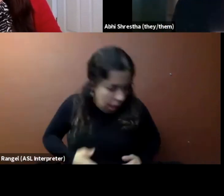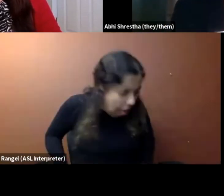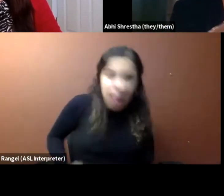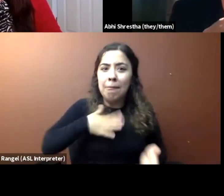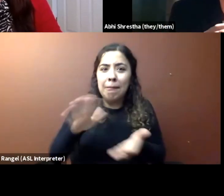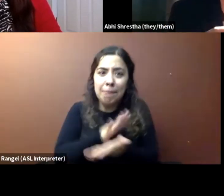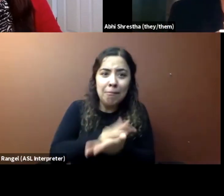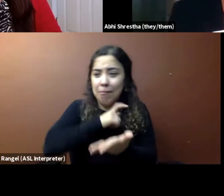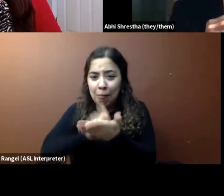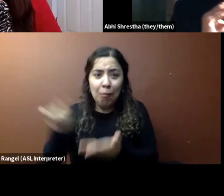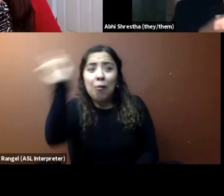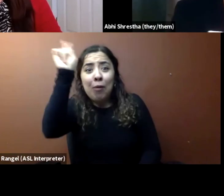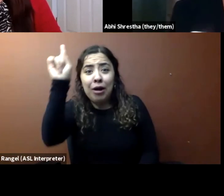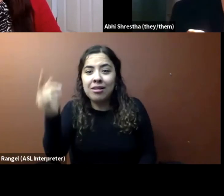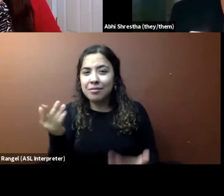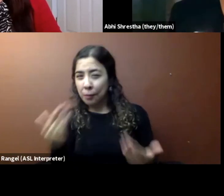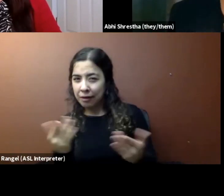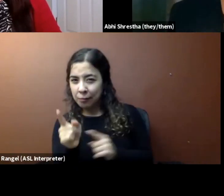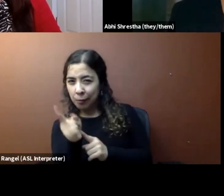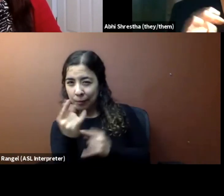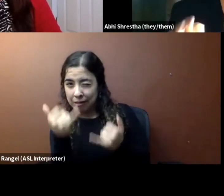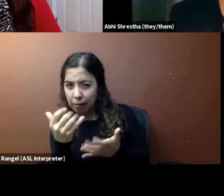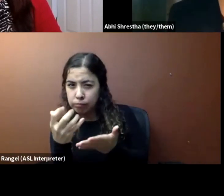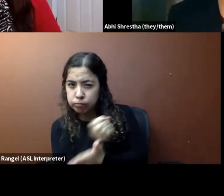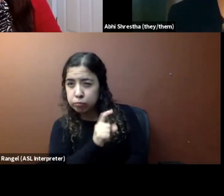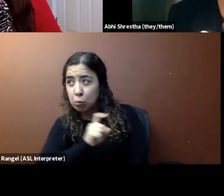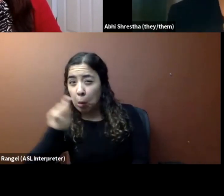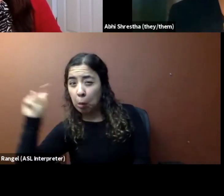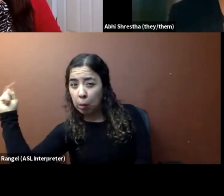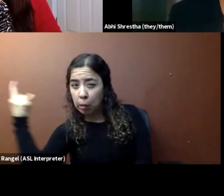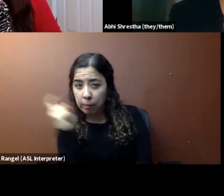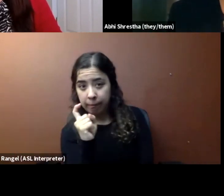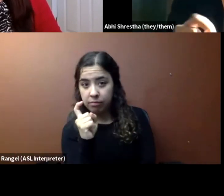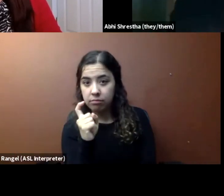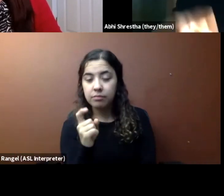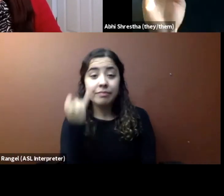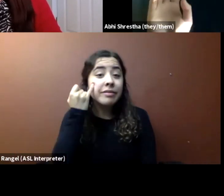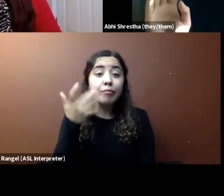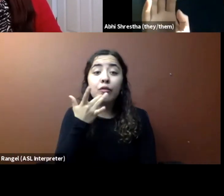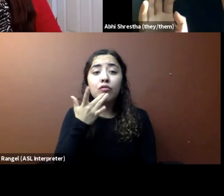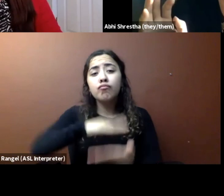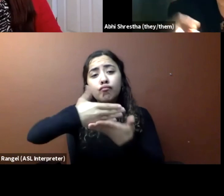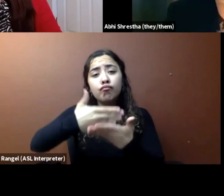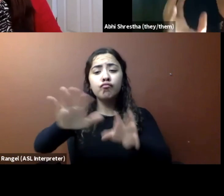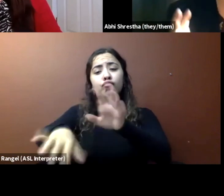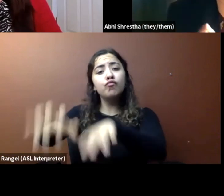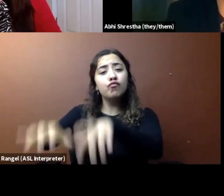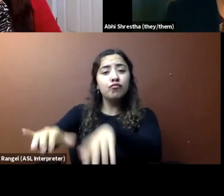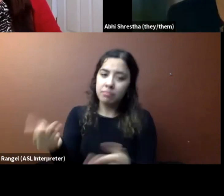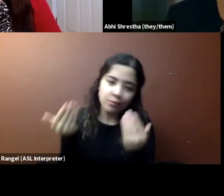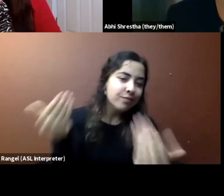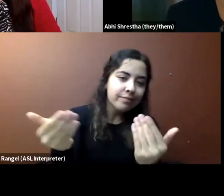writing utensil, feel free to take like a brief moment to grab that. Or if you want to write on your computer, feel free to open up Word or